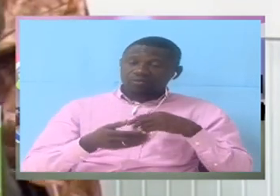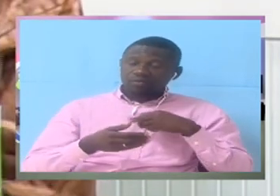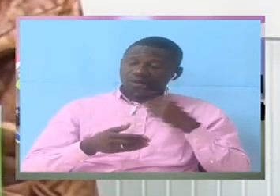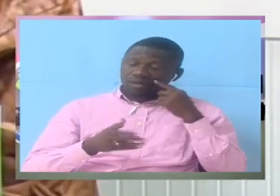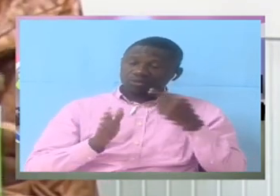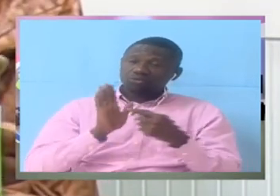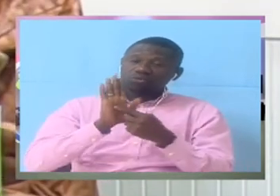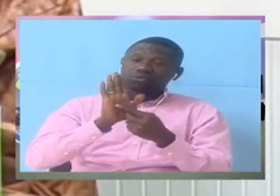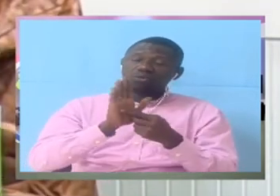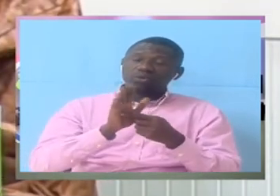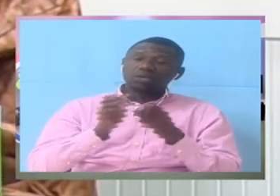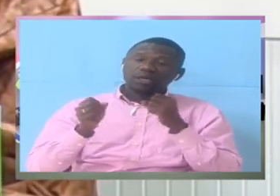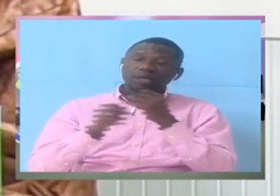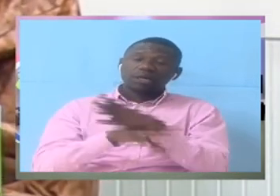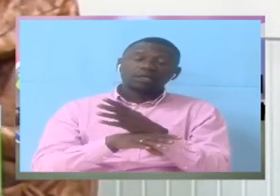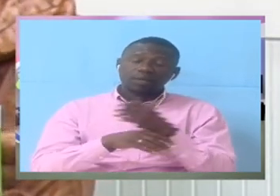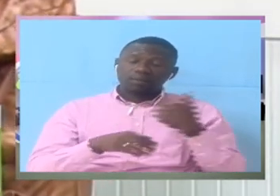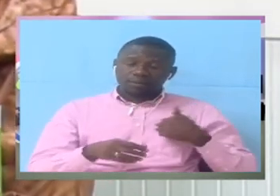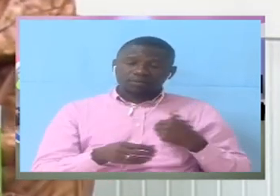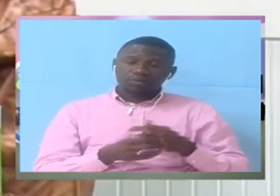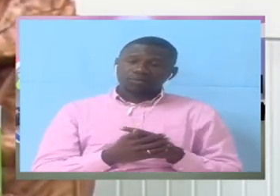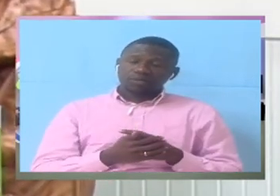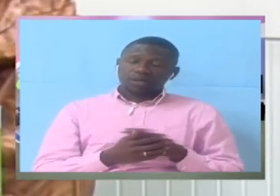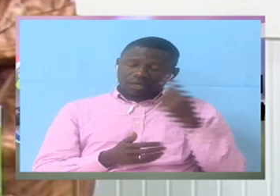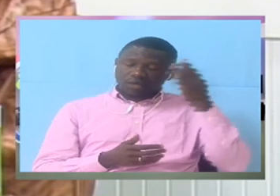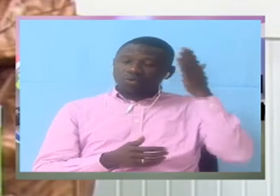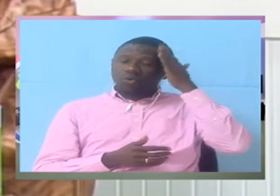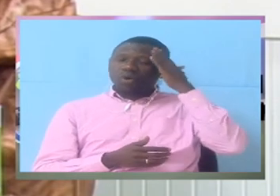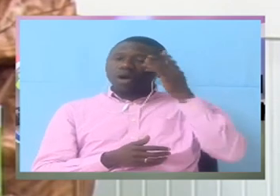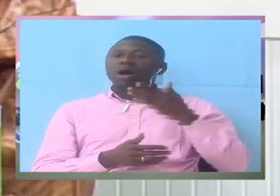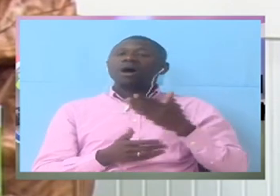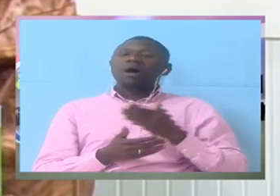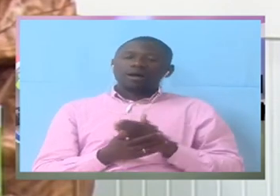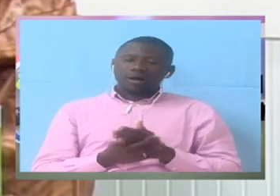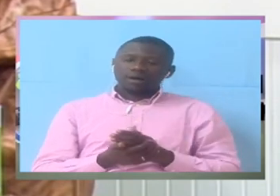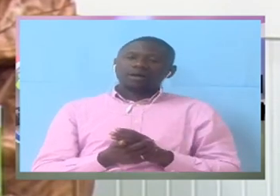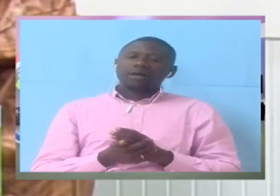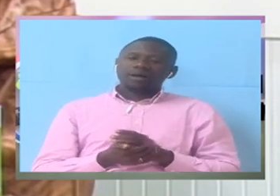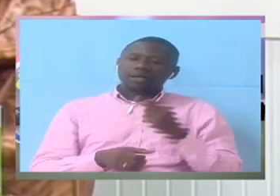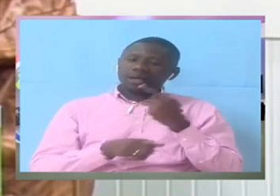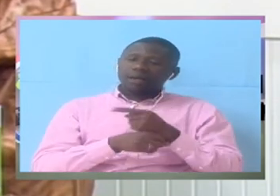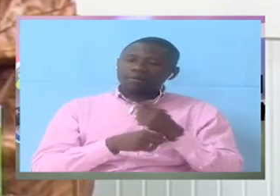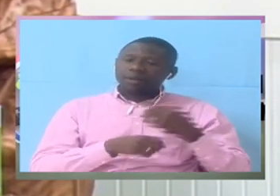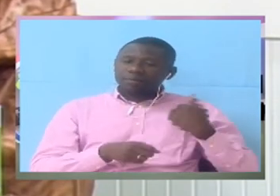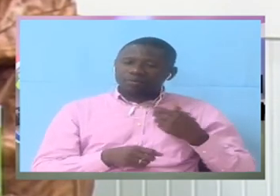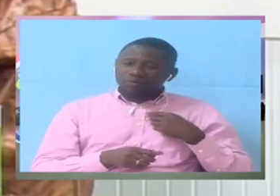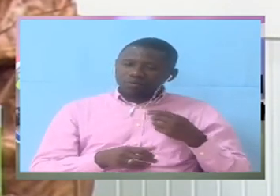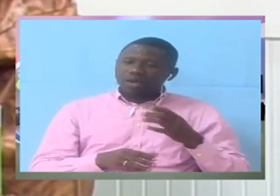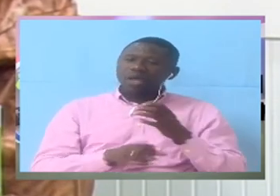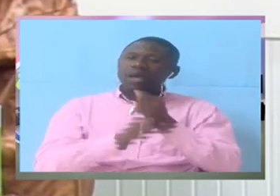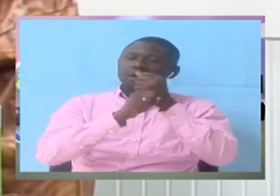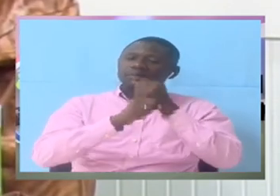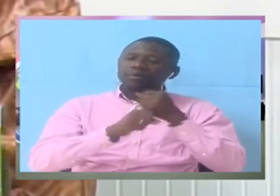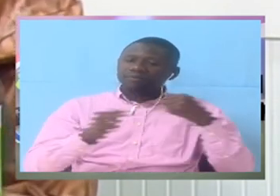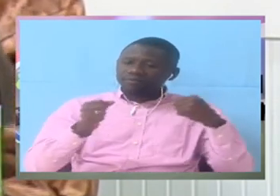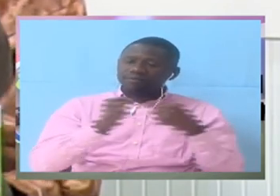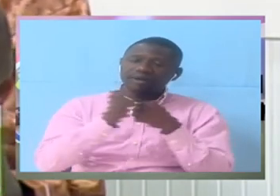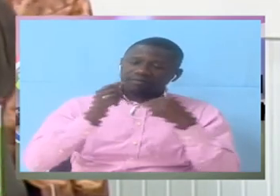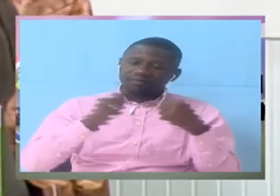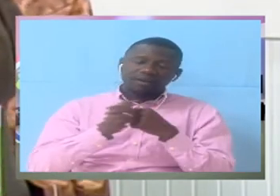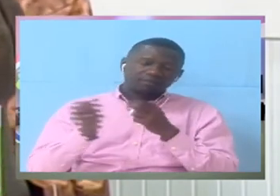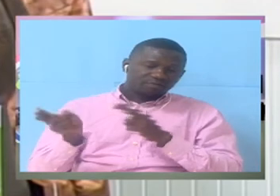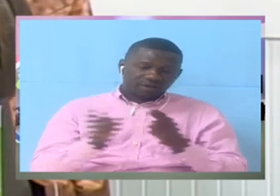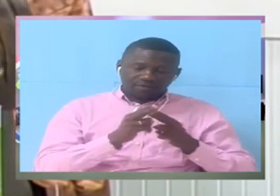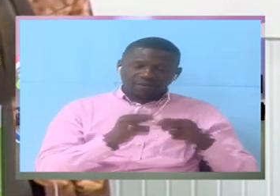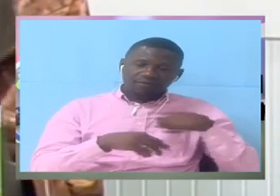documents sold by Ghanaians. And that's why they said, oh, Gambians are still fighting for Charles